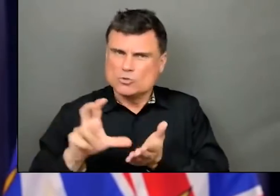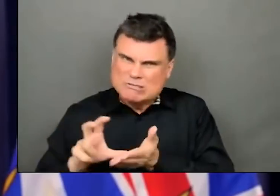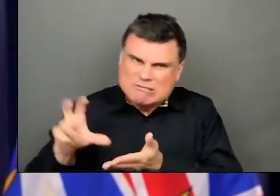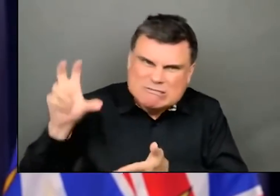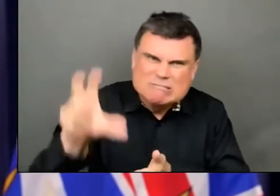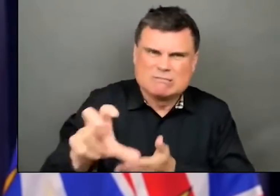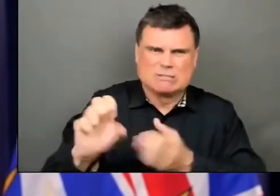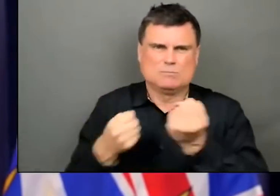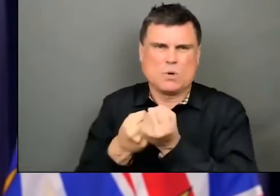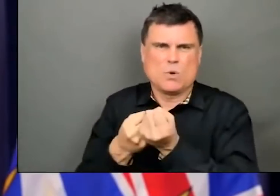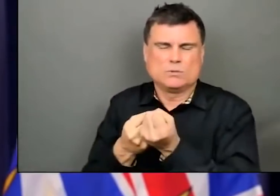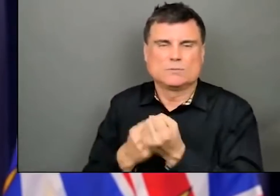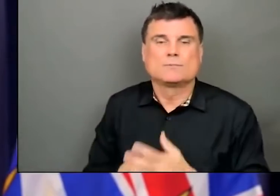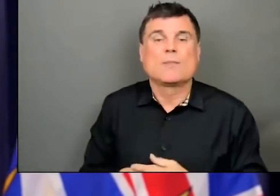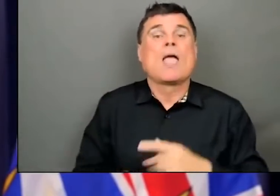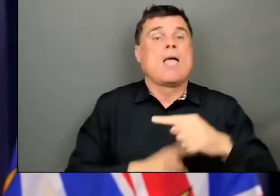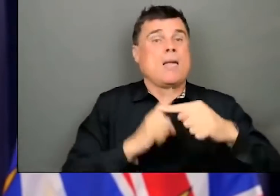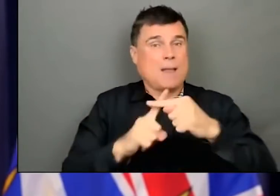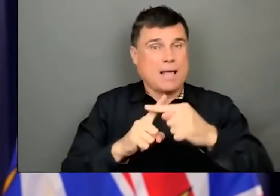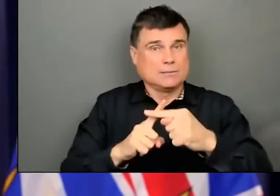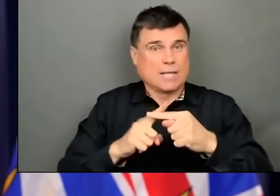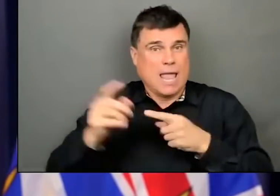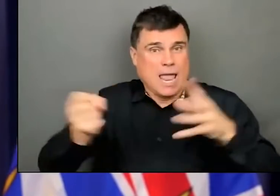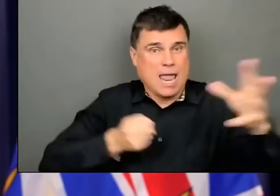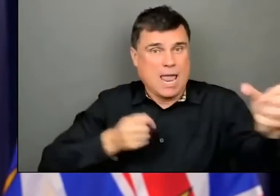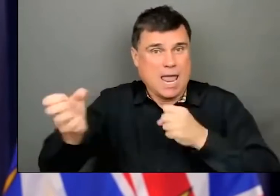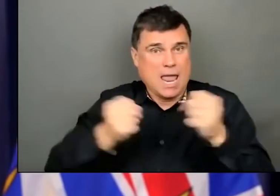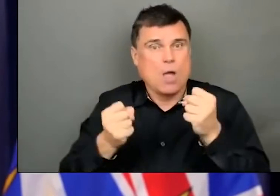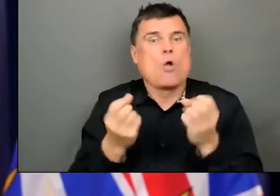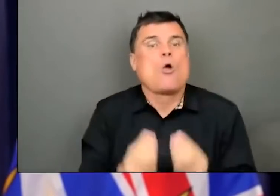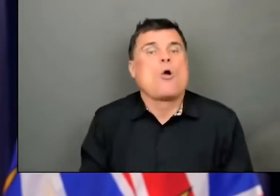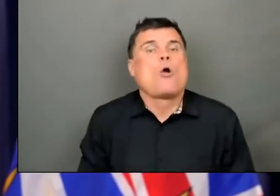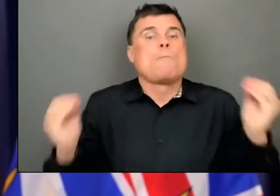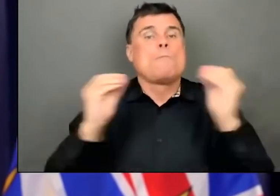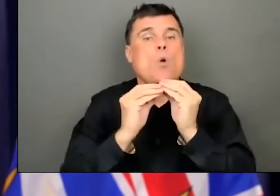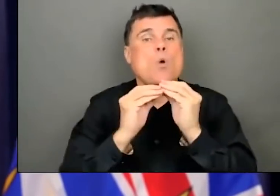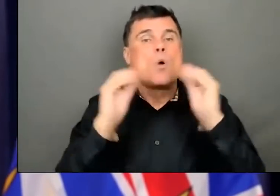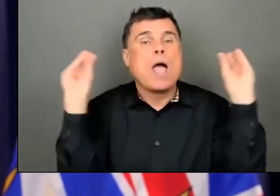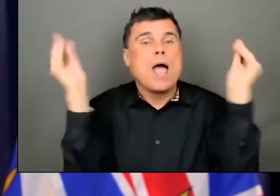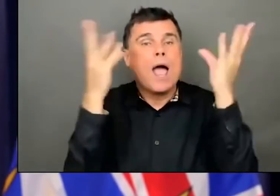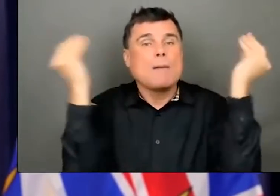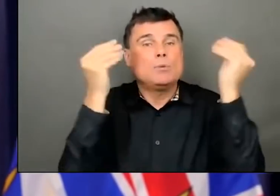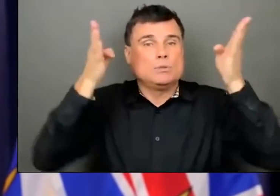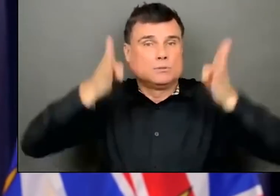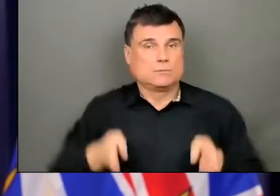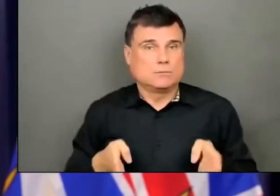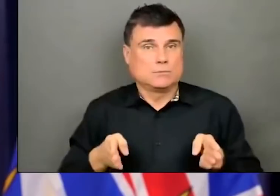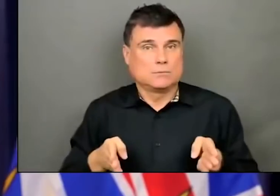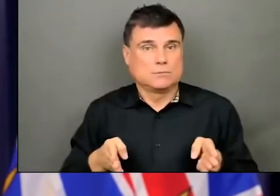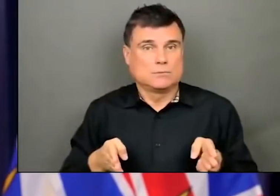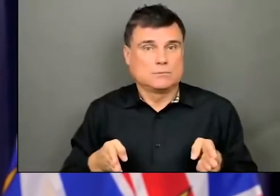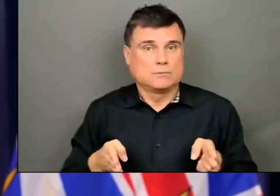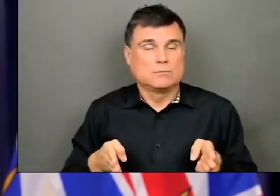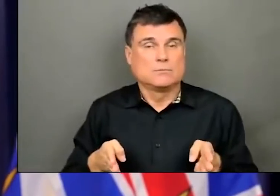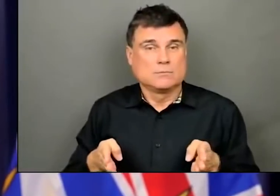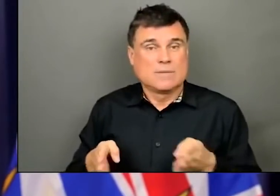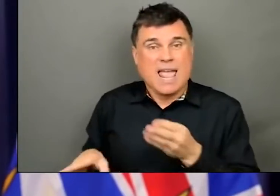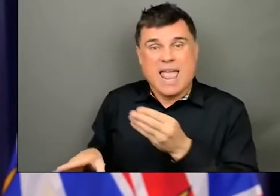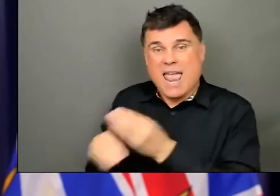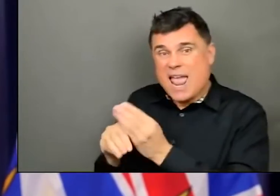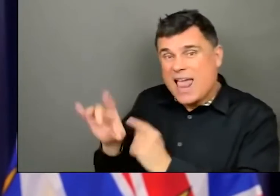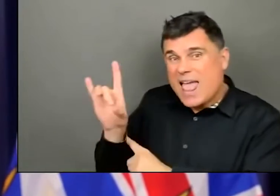paramedic positions, including the 85 announced in mid-July, 30 new dispatchers, 22 new ambulances, with